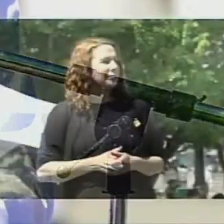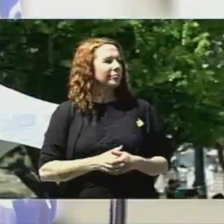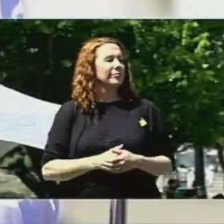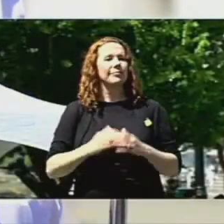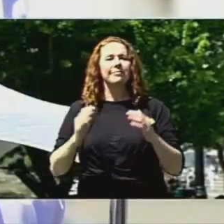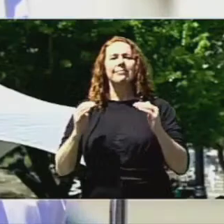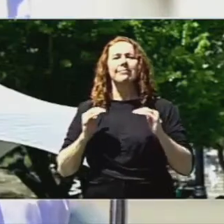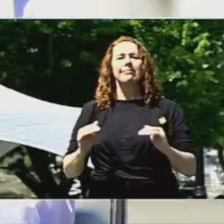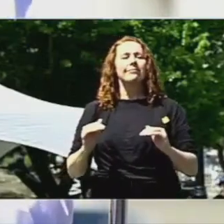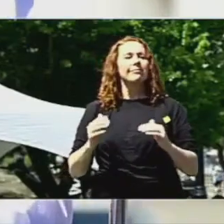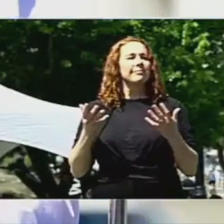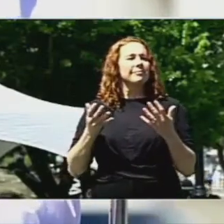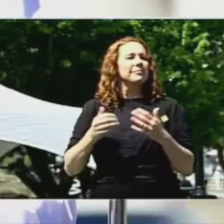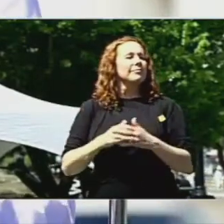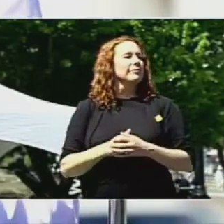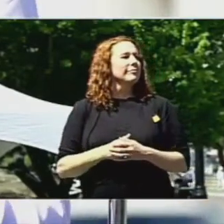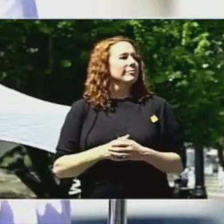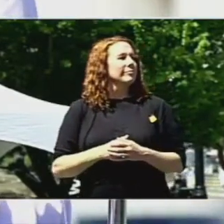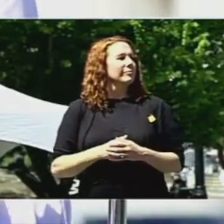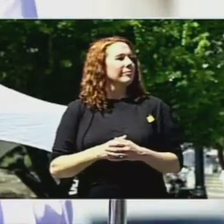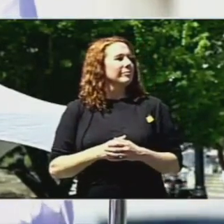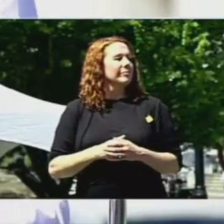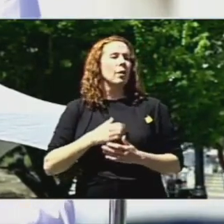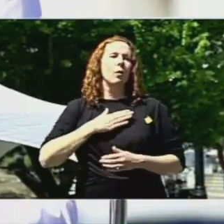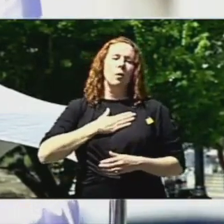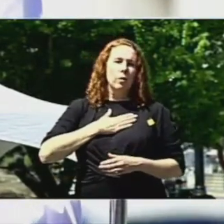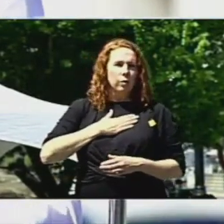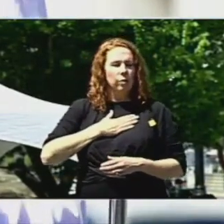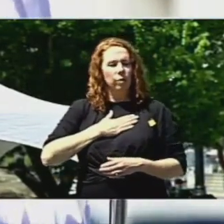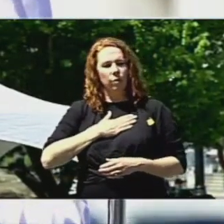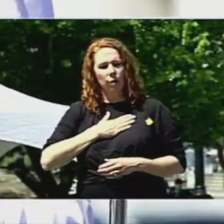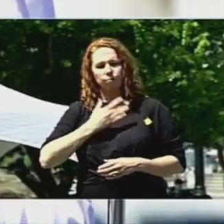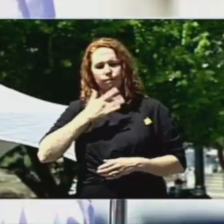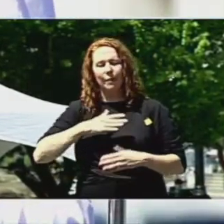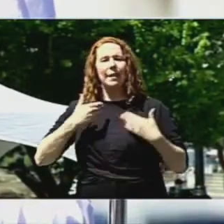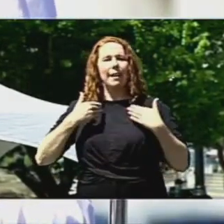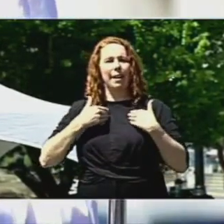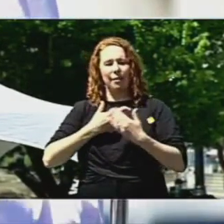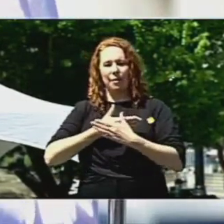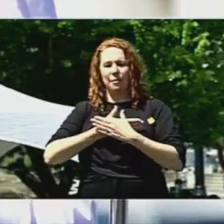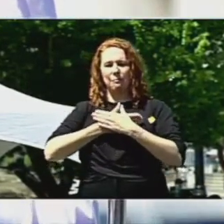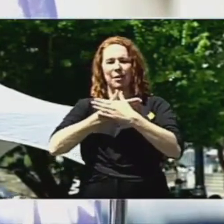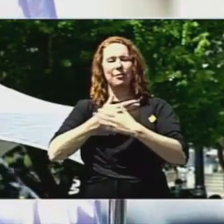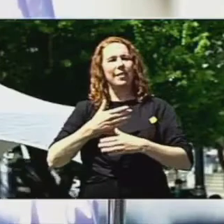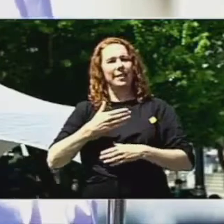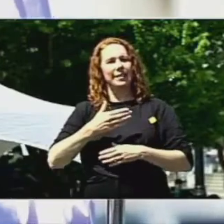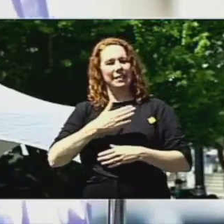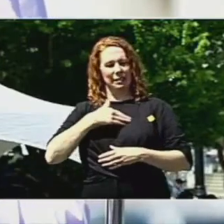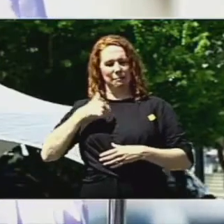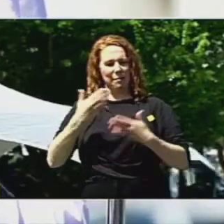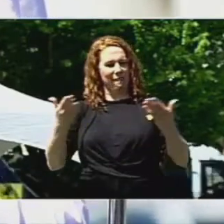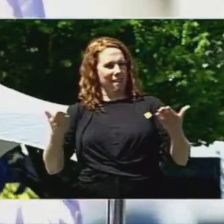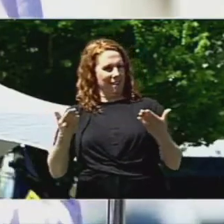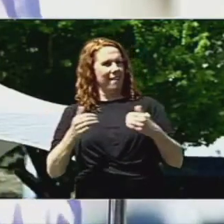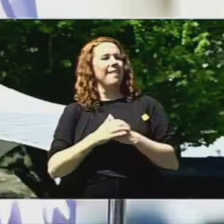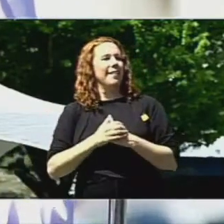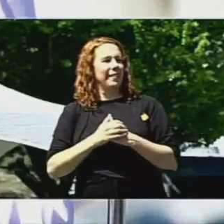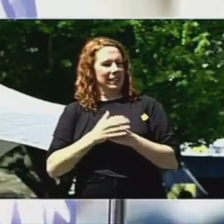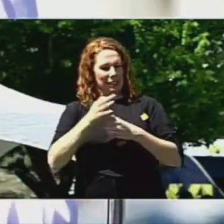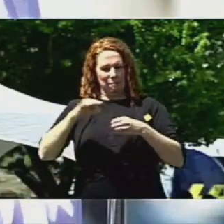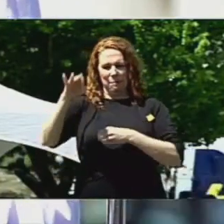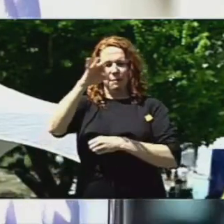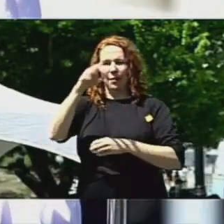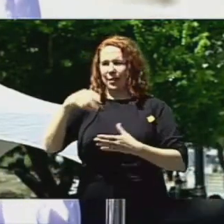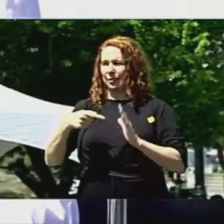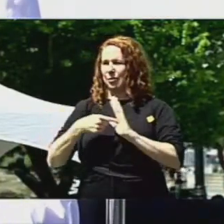Next, we're really blessed to have the Butterflies in Spirit are here to share some of their